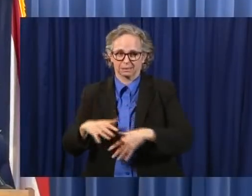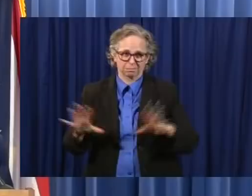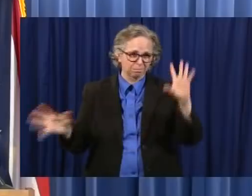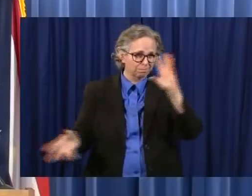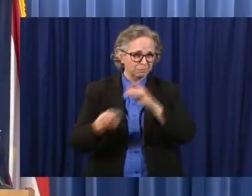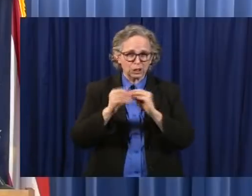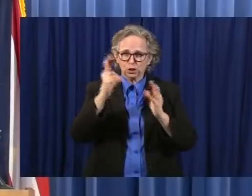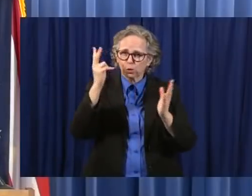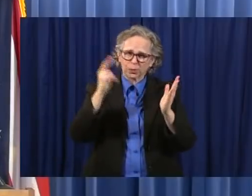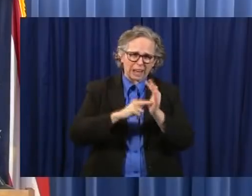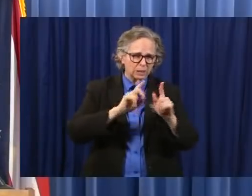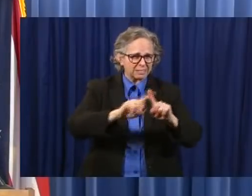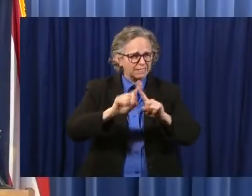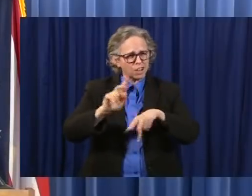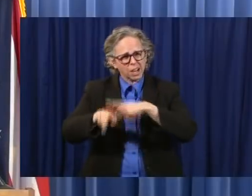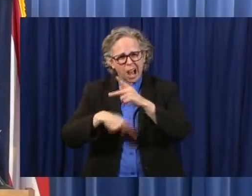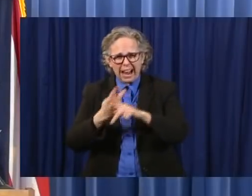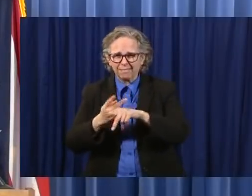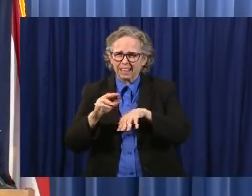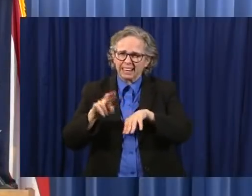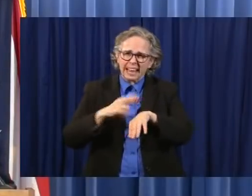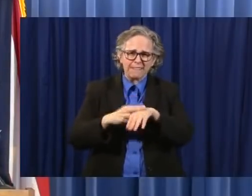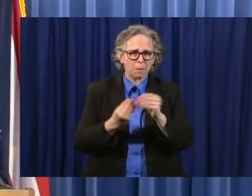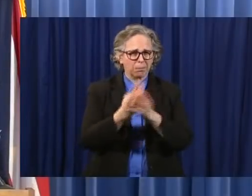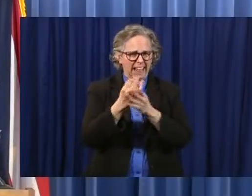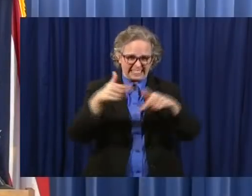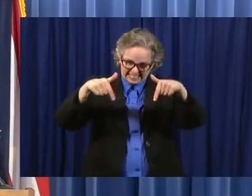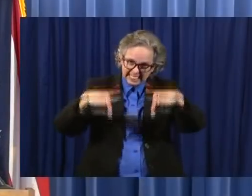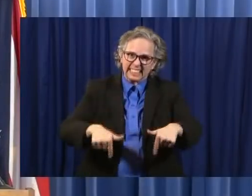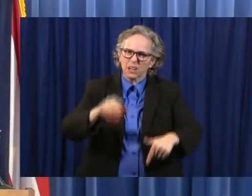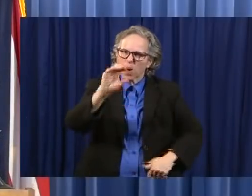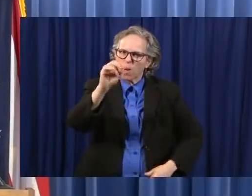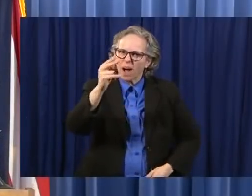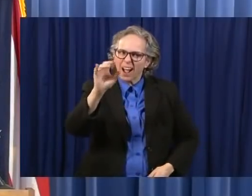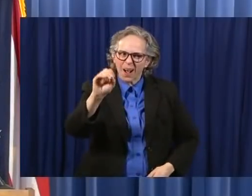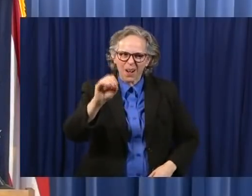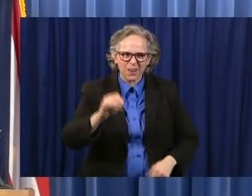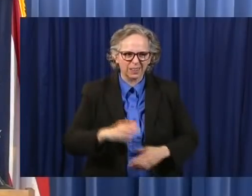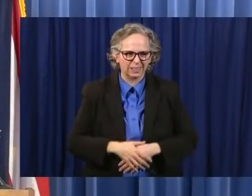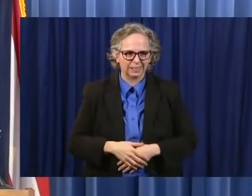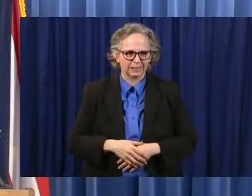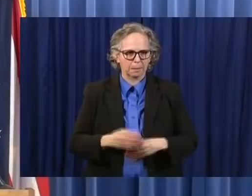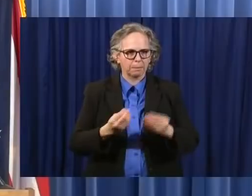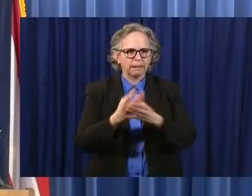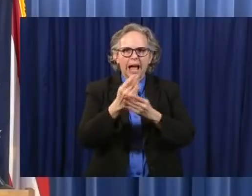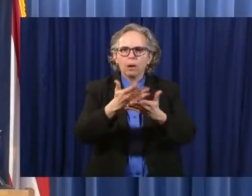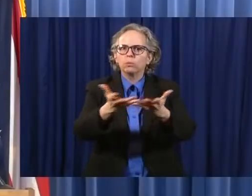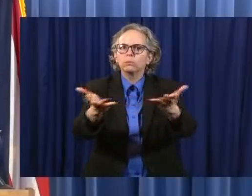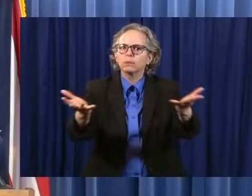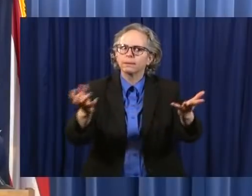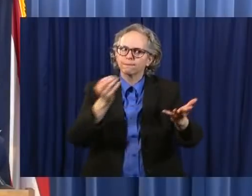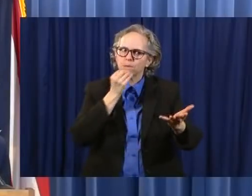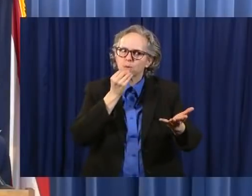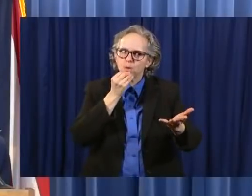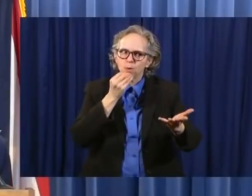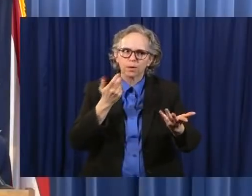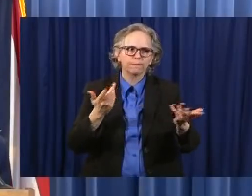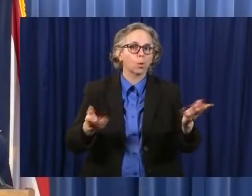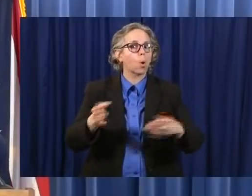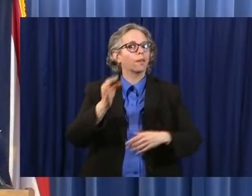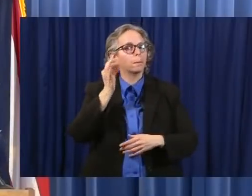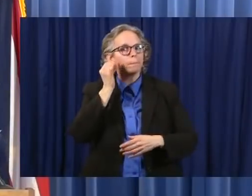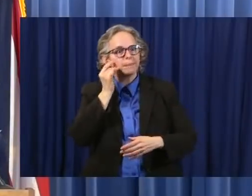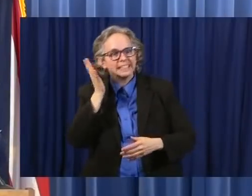of native plants here in Ohio. These plants provide a necessary food source for native bees,